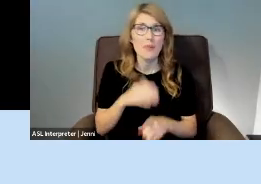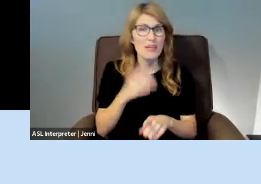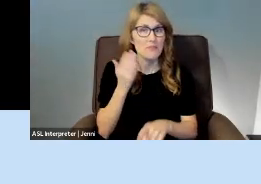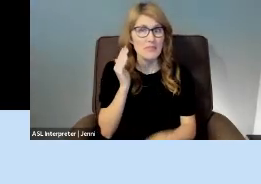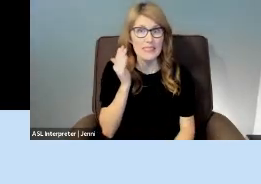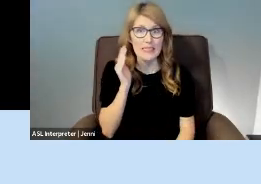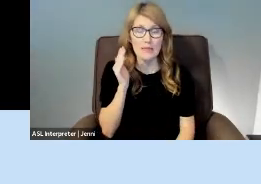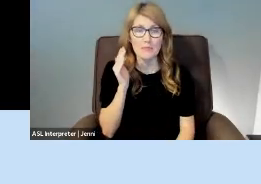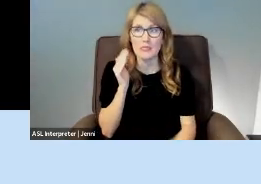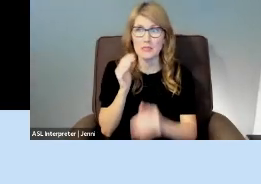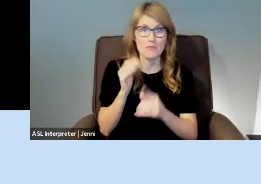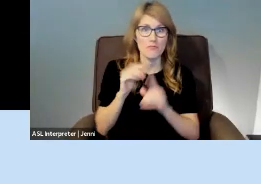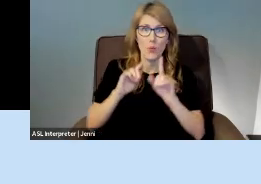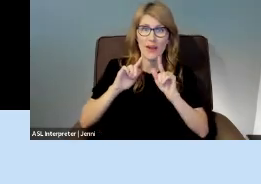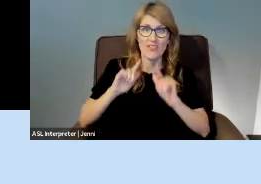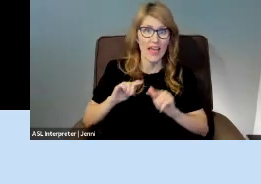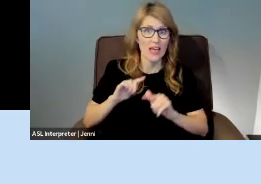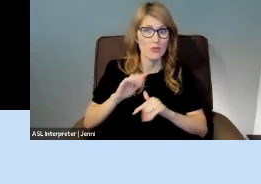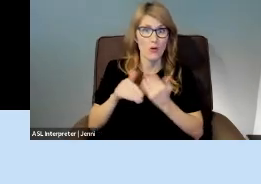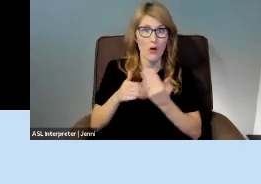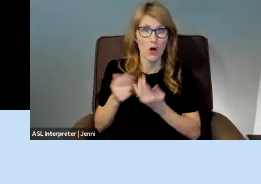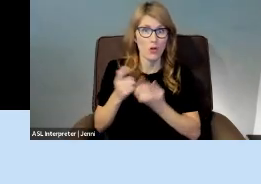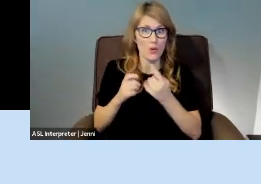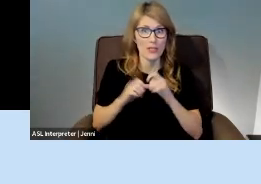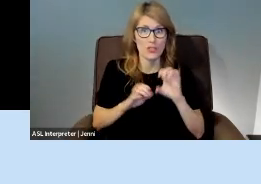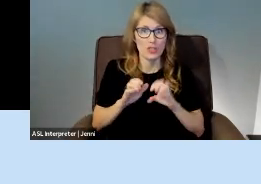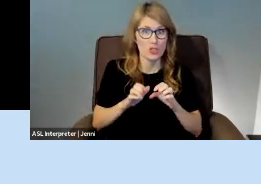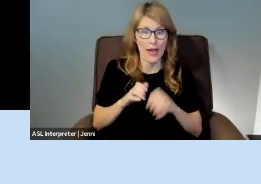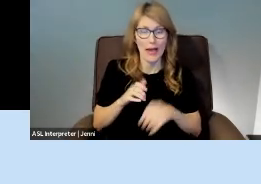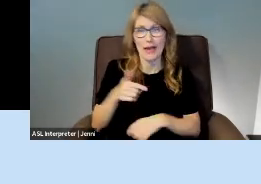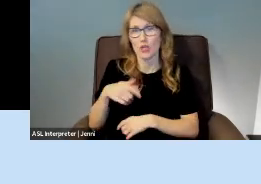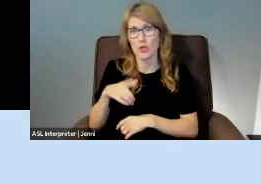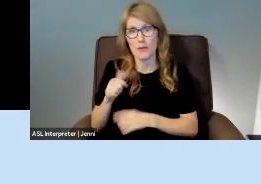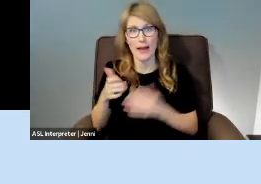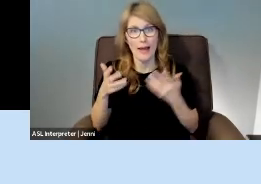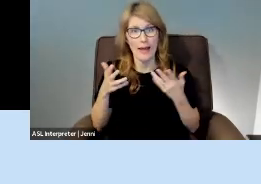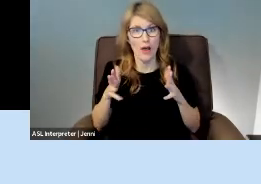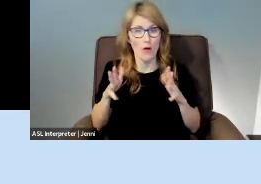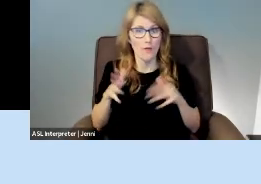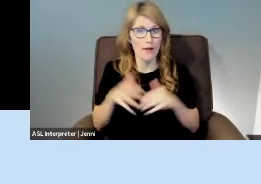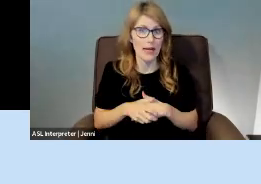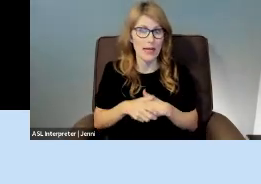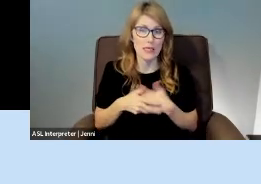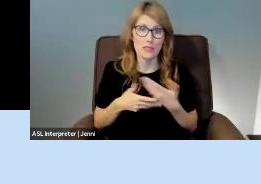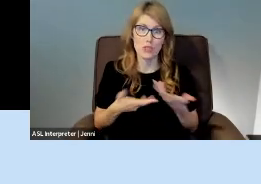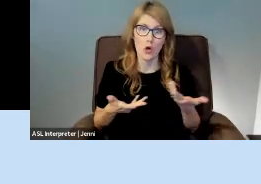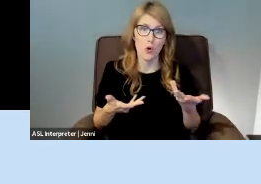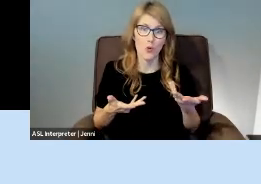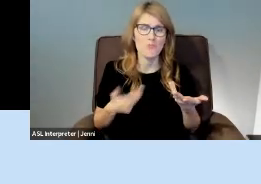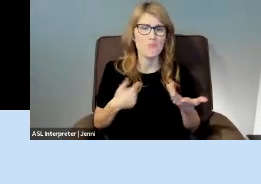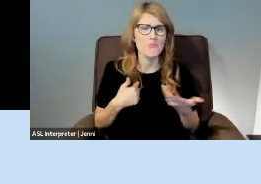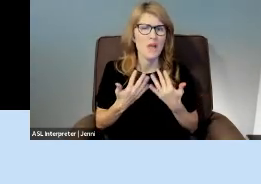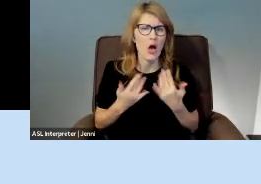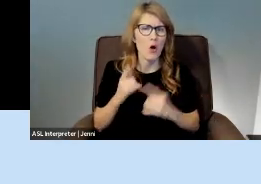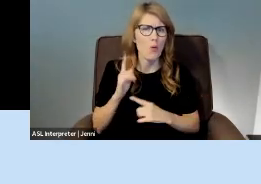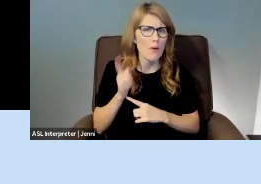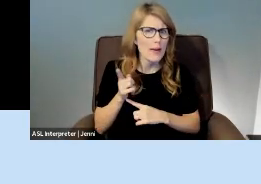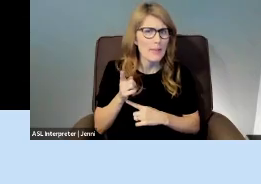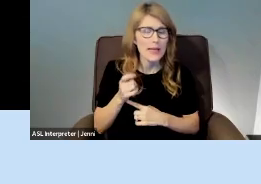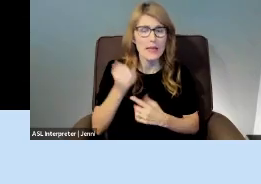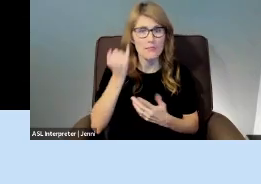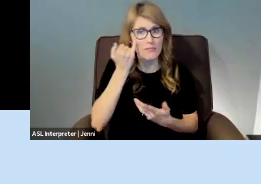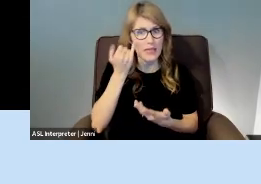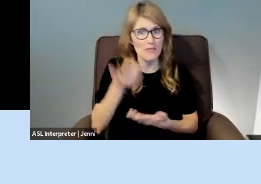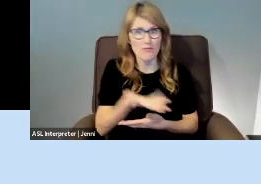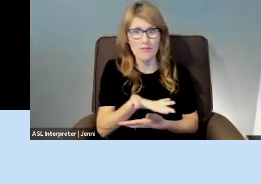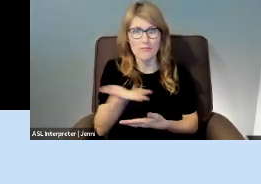anything unanswered in the chat or the Q&A. So I'll give it just a minute if anybody has